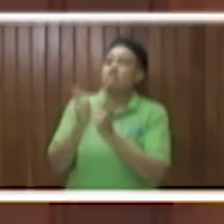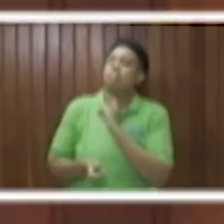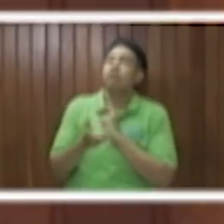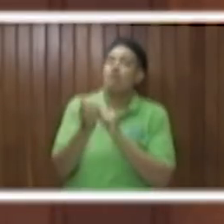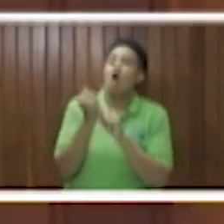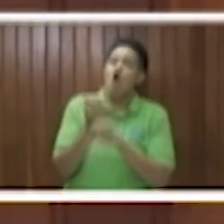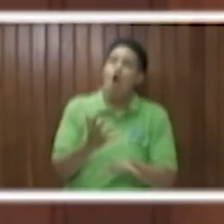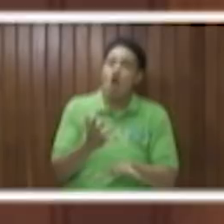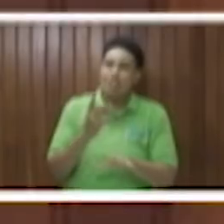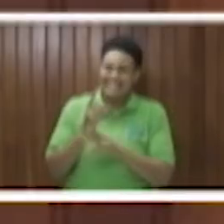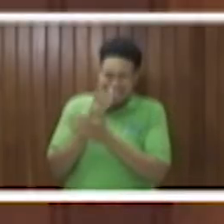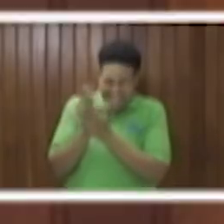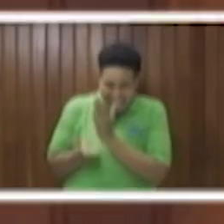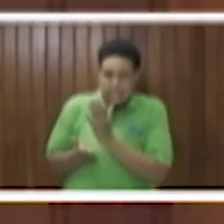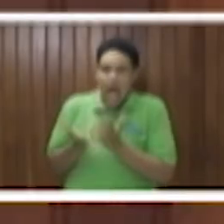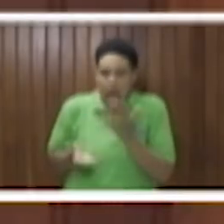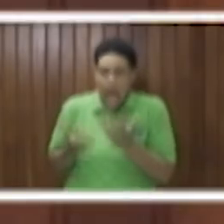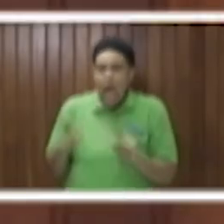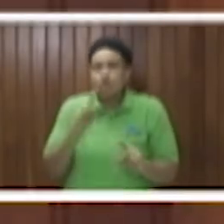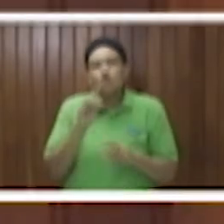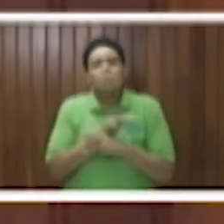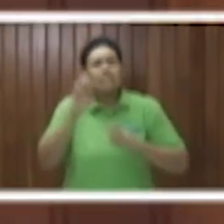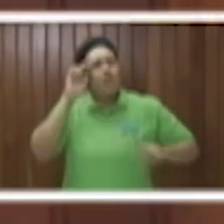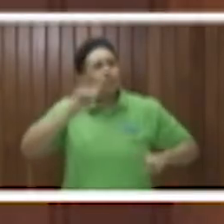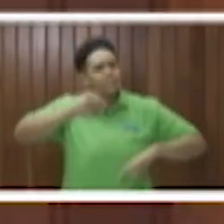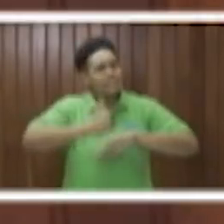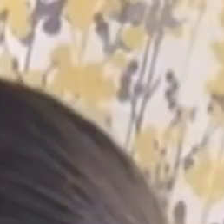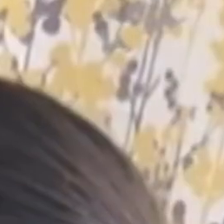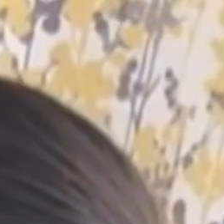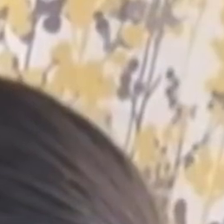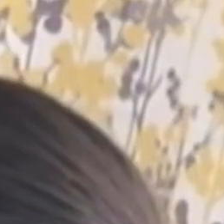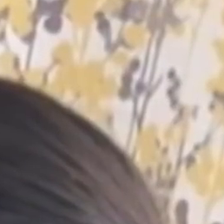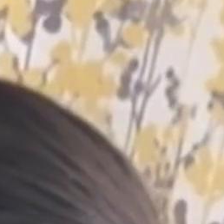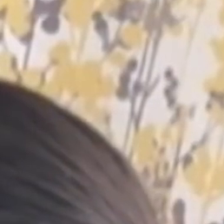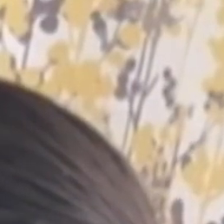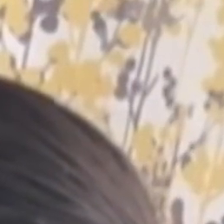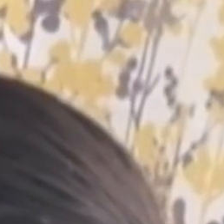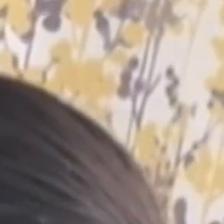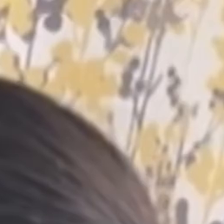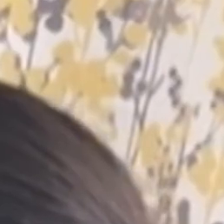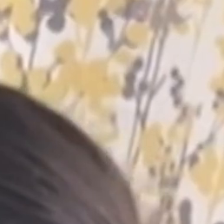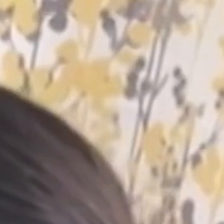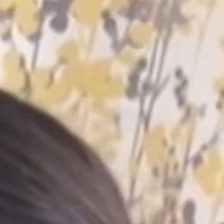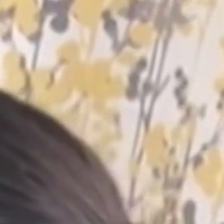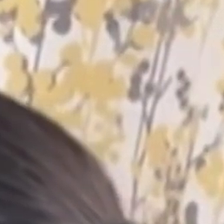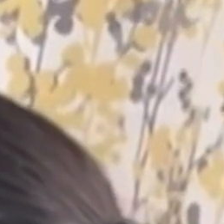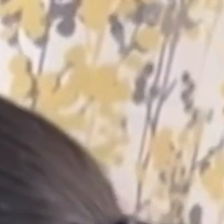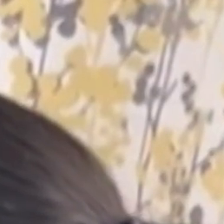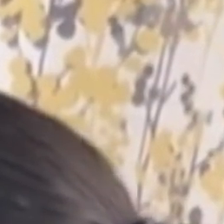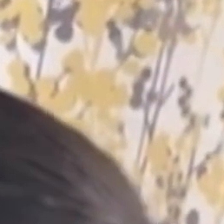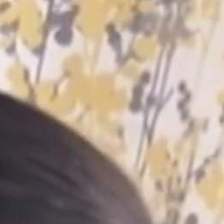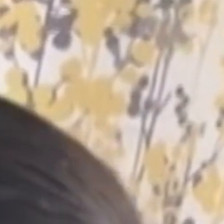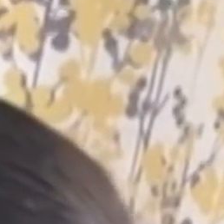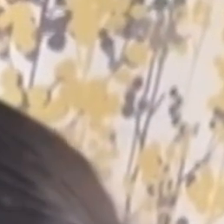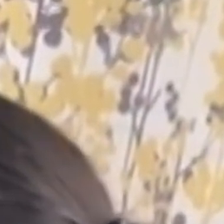devices. And so the ministry of education has put systems in place. Dr. Troop says printed learning kits will be provided for